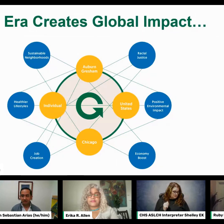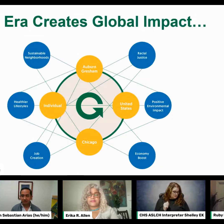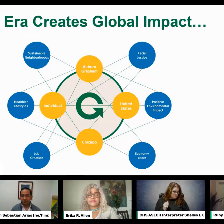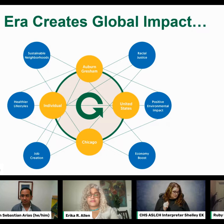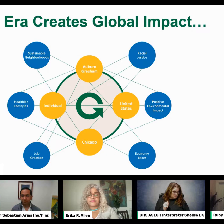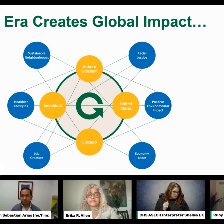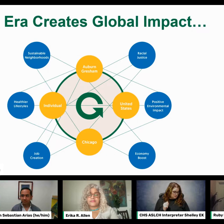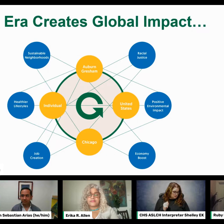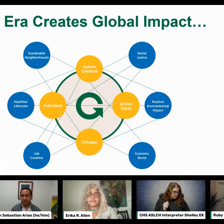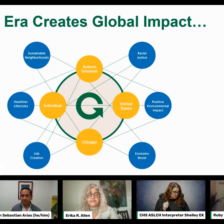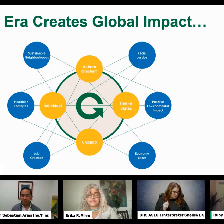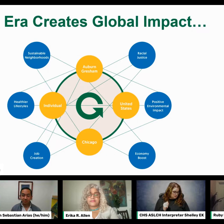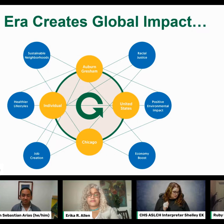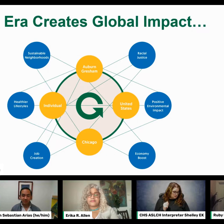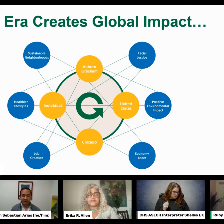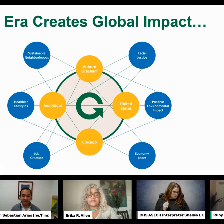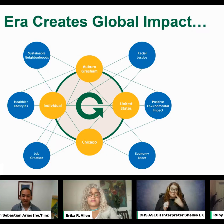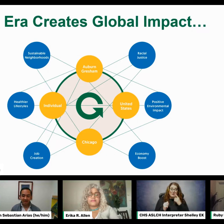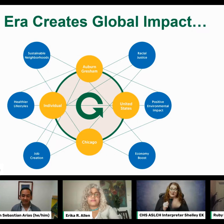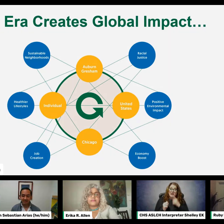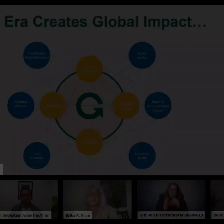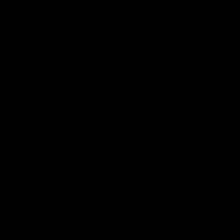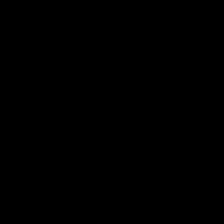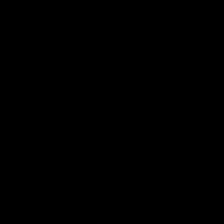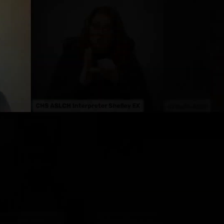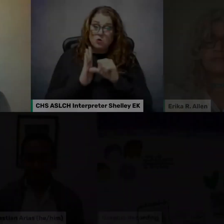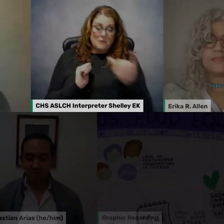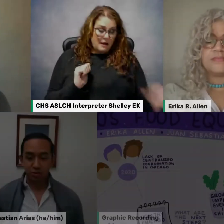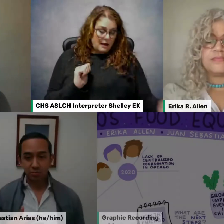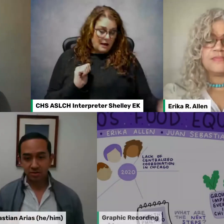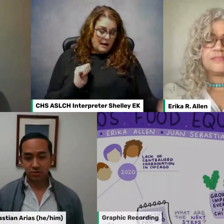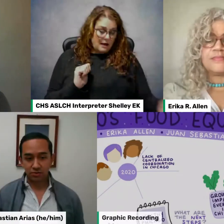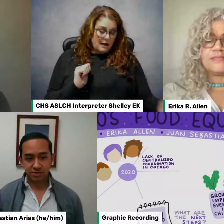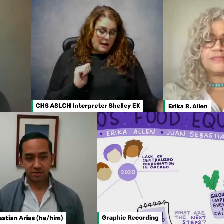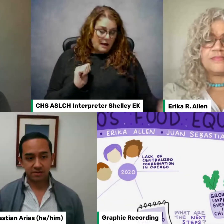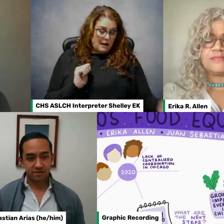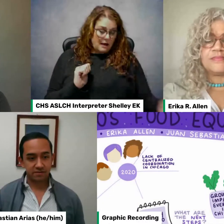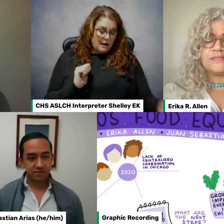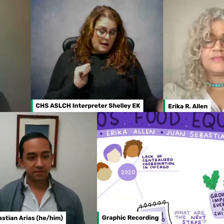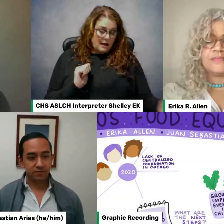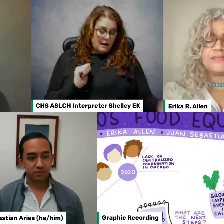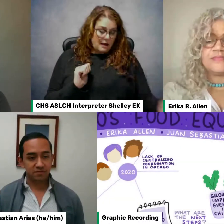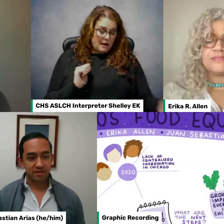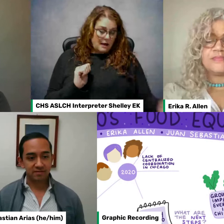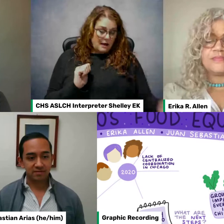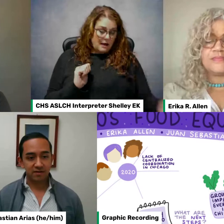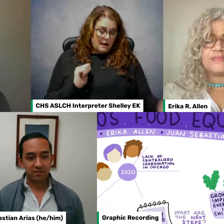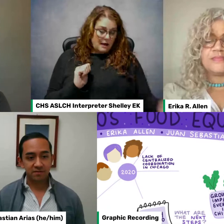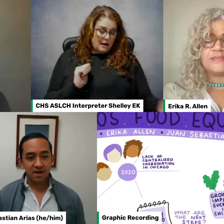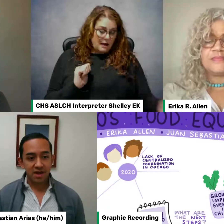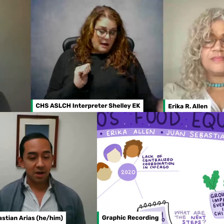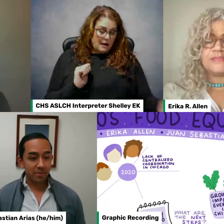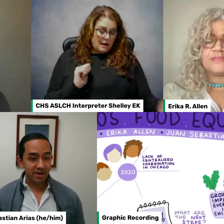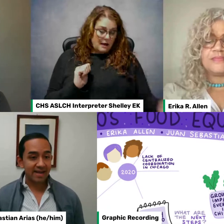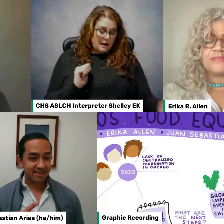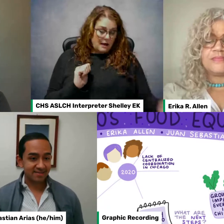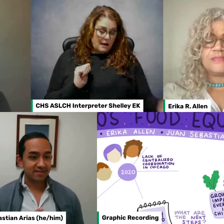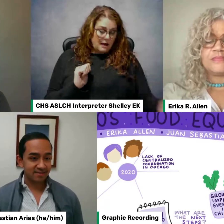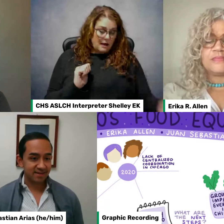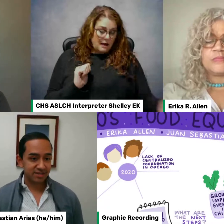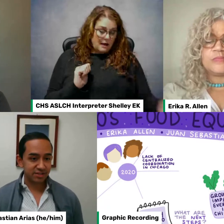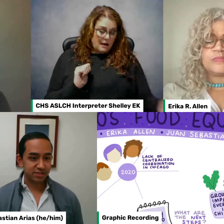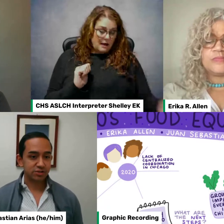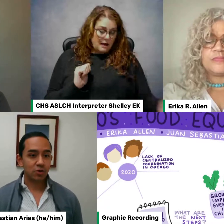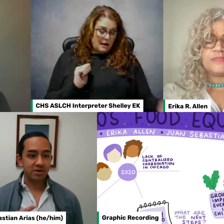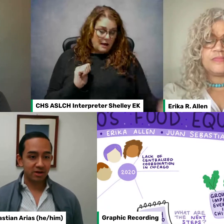been impressed by and excited about, as I'm a little bit newer to the food space itself. But I can see